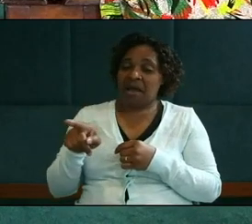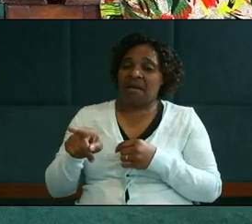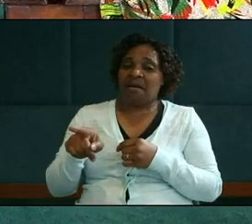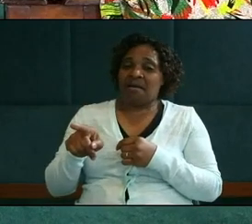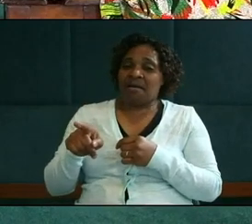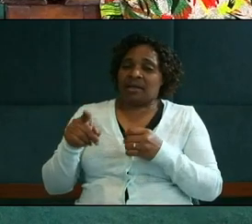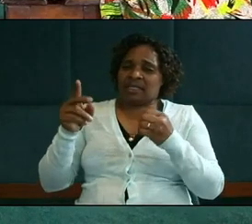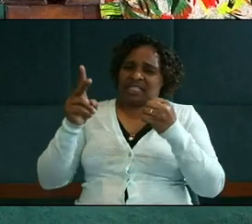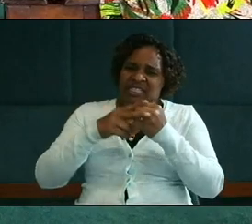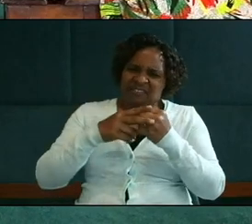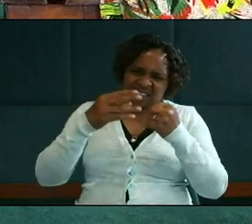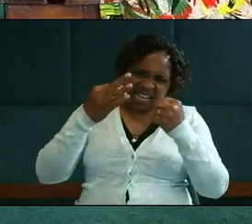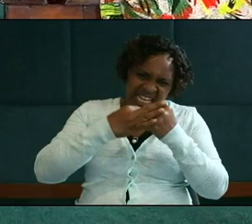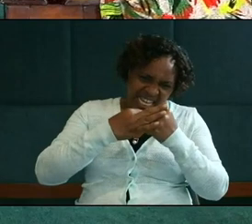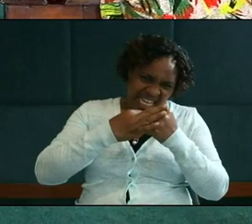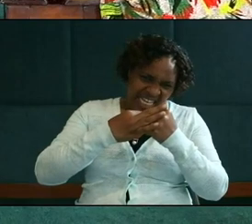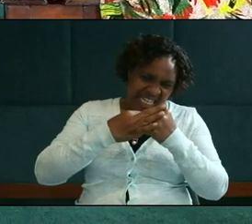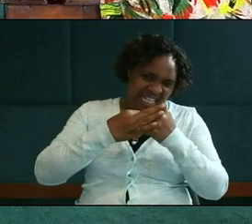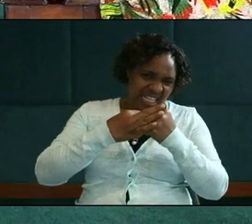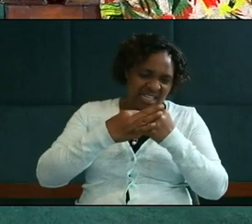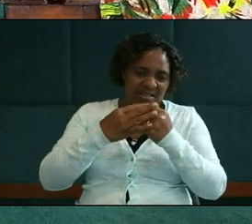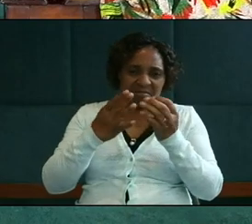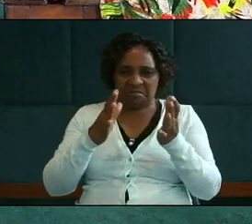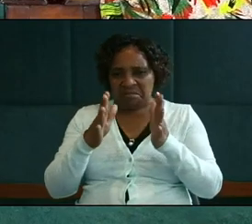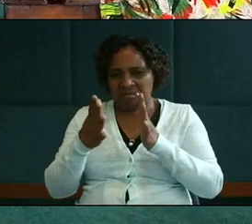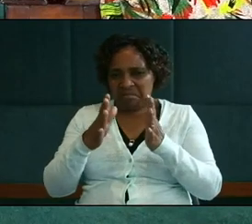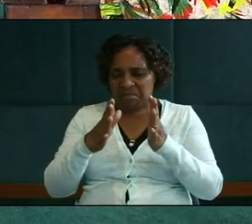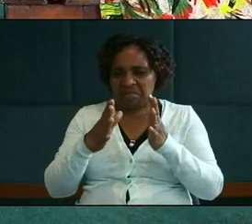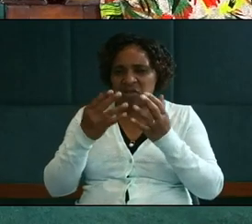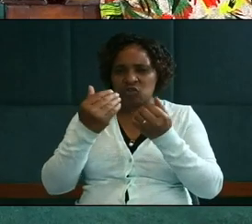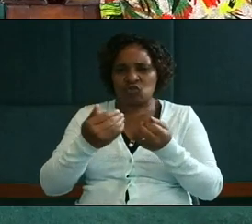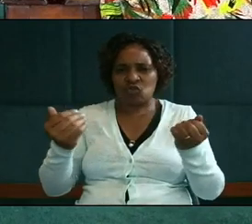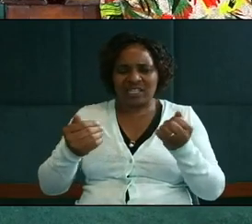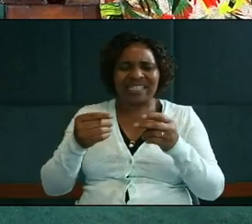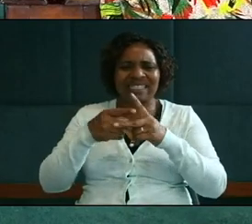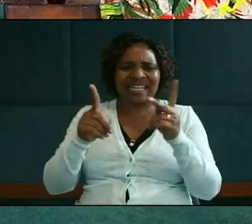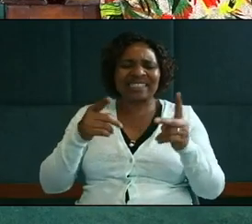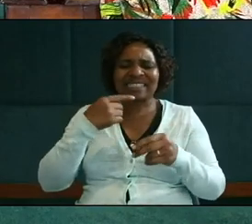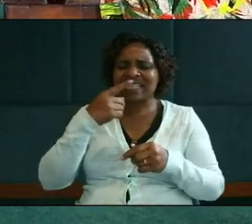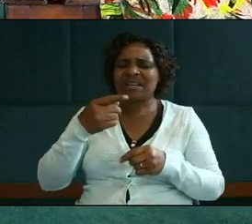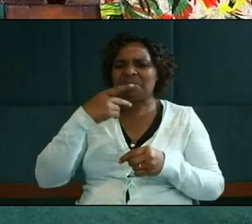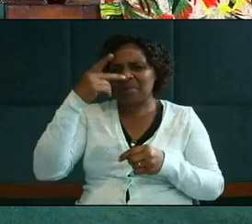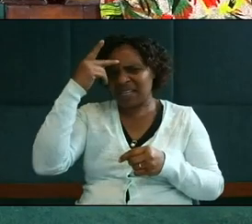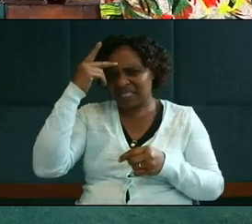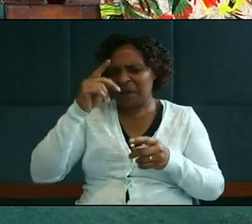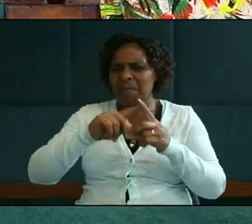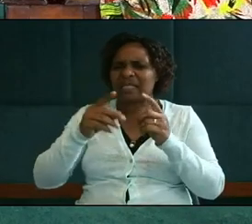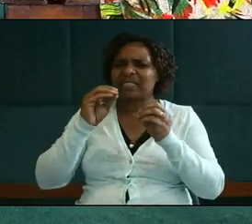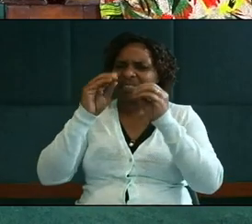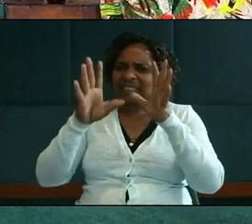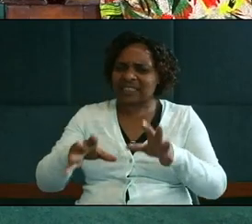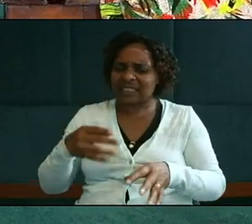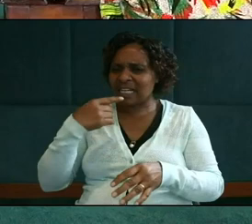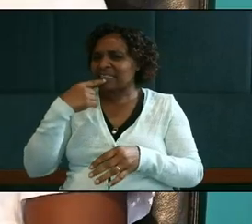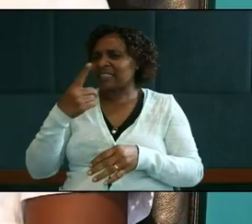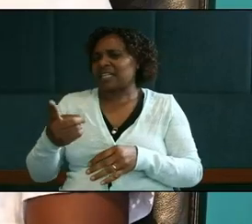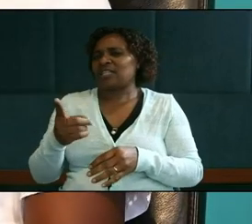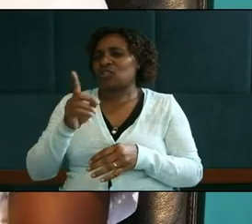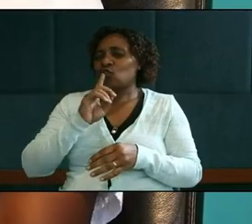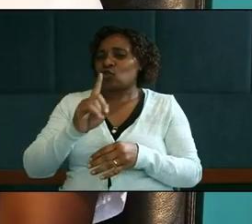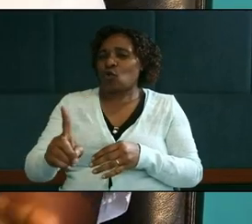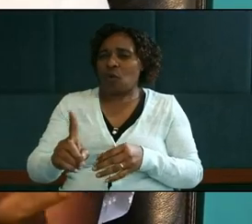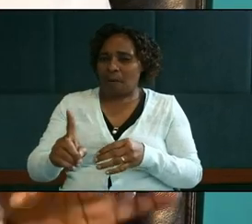Like 7, 8, there is when the children start telling their parents, but the teacher said so.